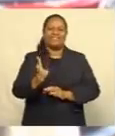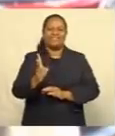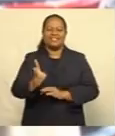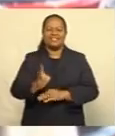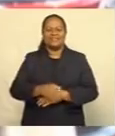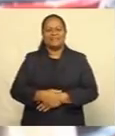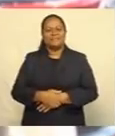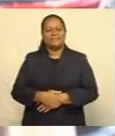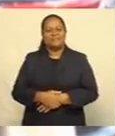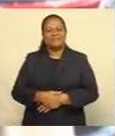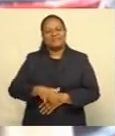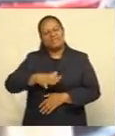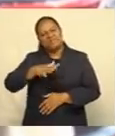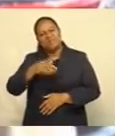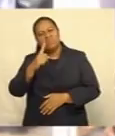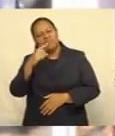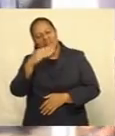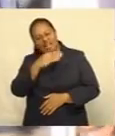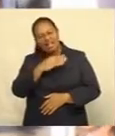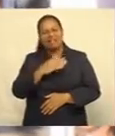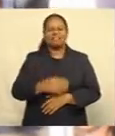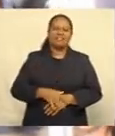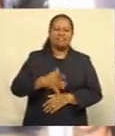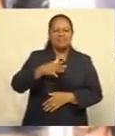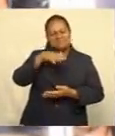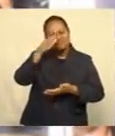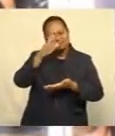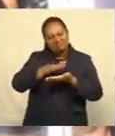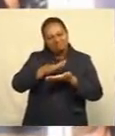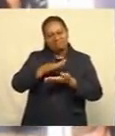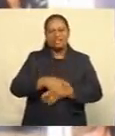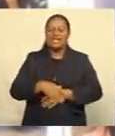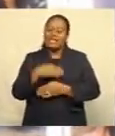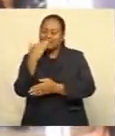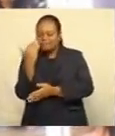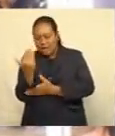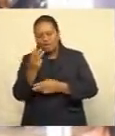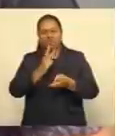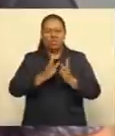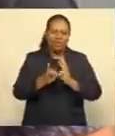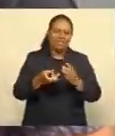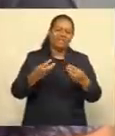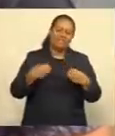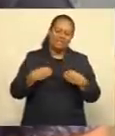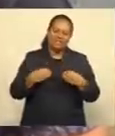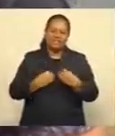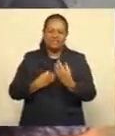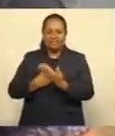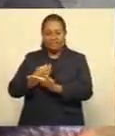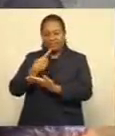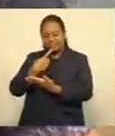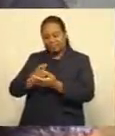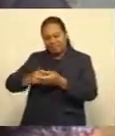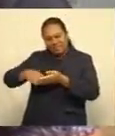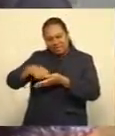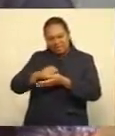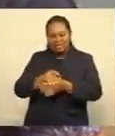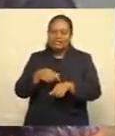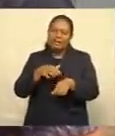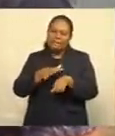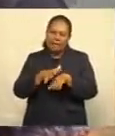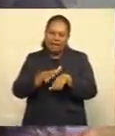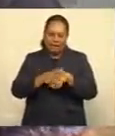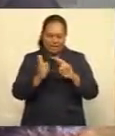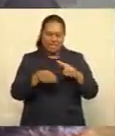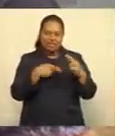Maybe $100 or sometimes less, depends on the business and the weather. Crafting is in the blood for the Chan